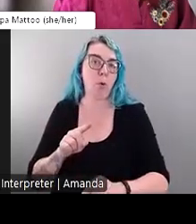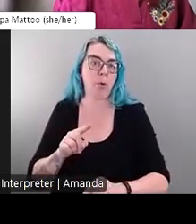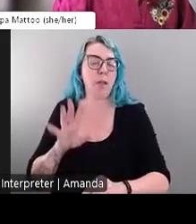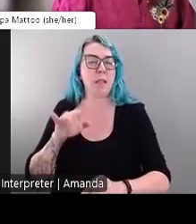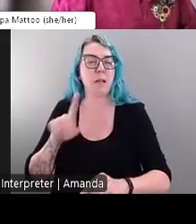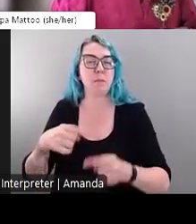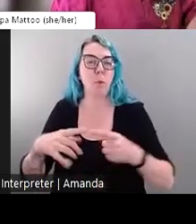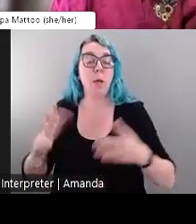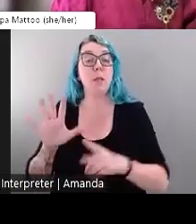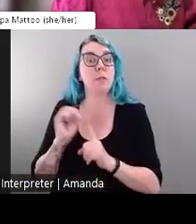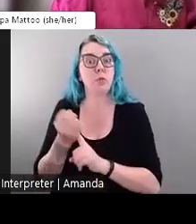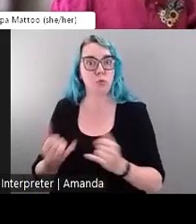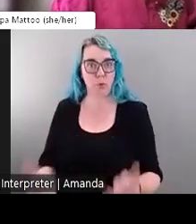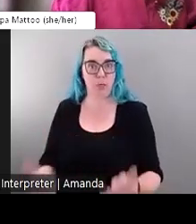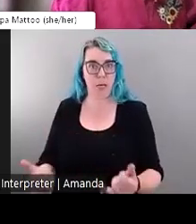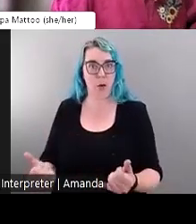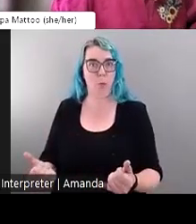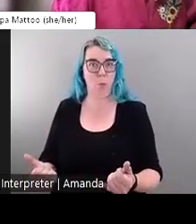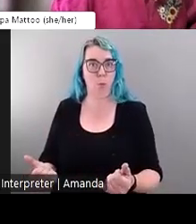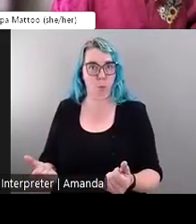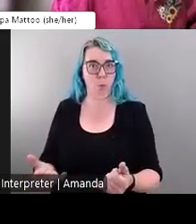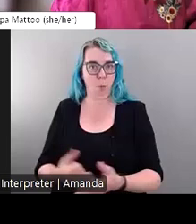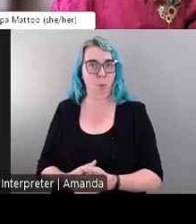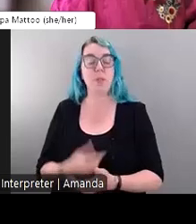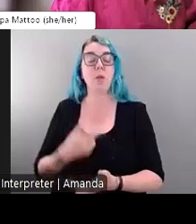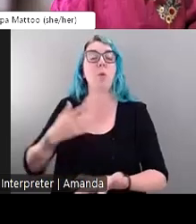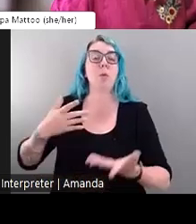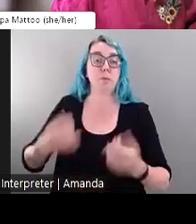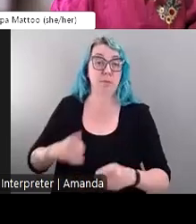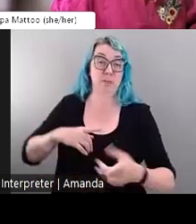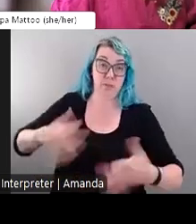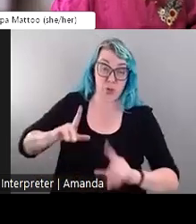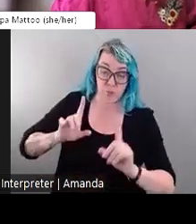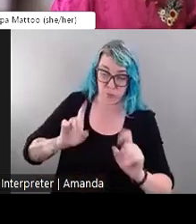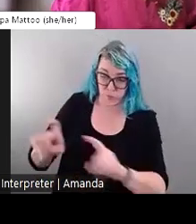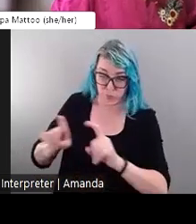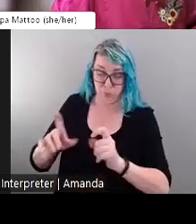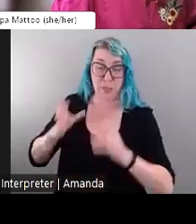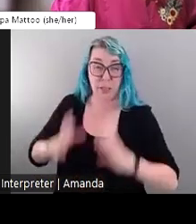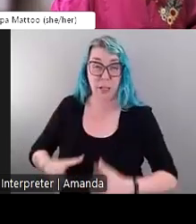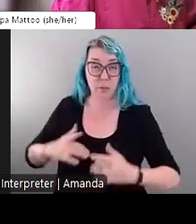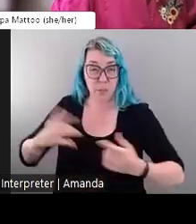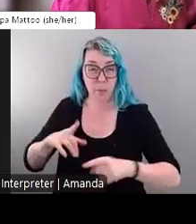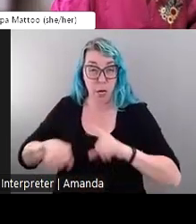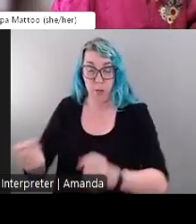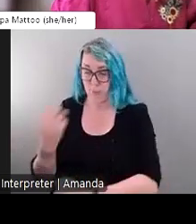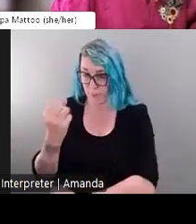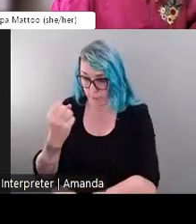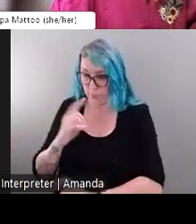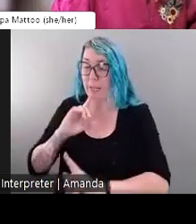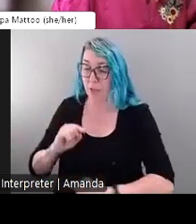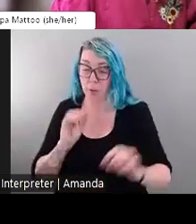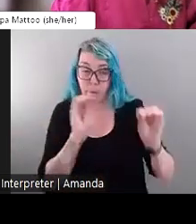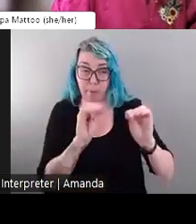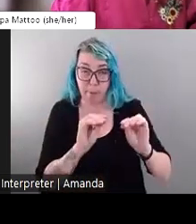experiencing based on their responses to the questionnaire. On the top of the page, you'll see some instructions on how to use the report. Please read through